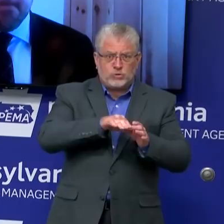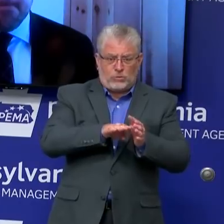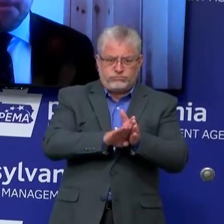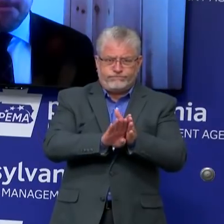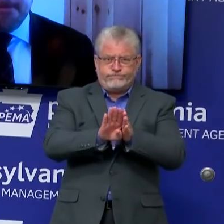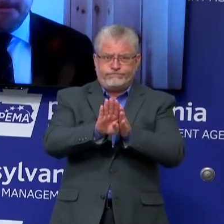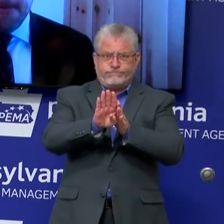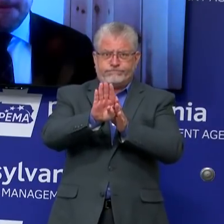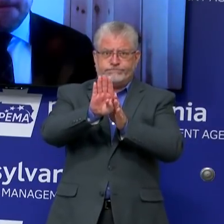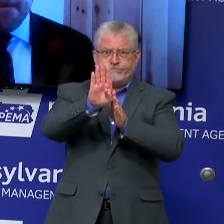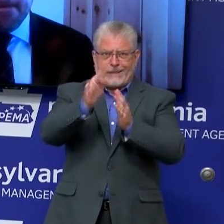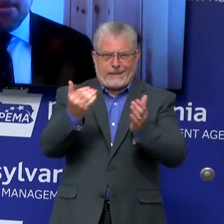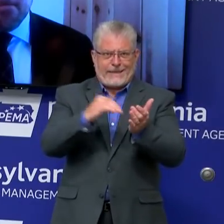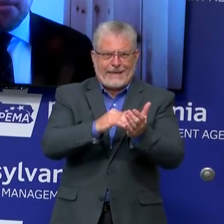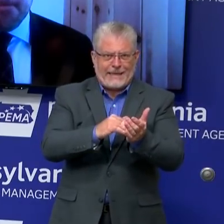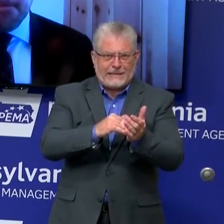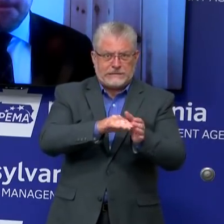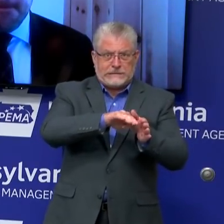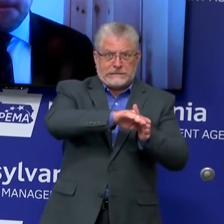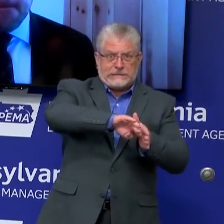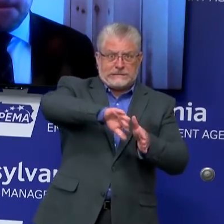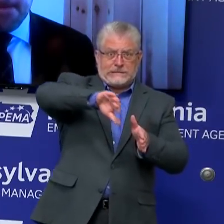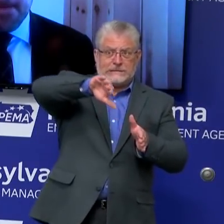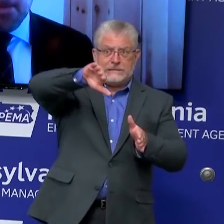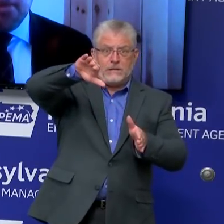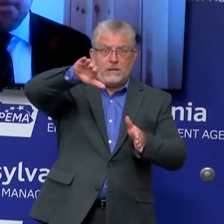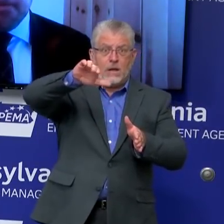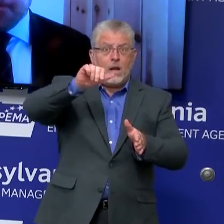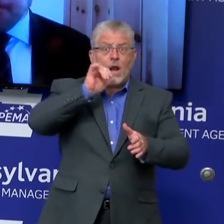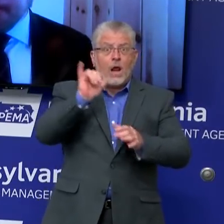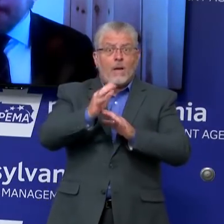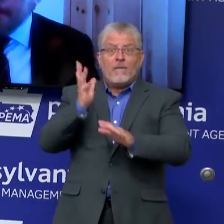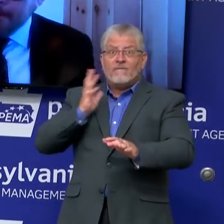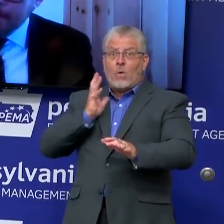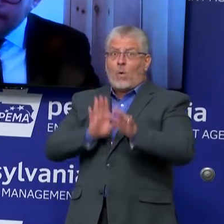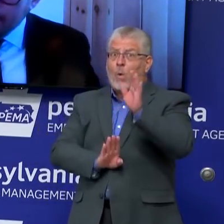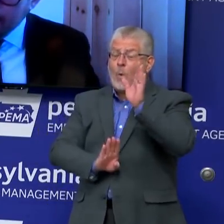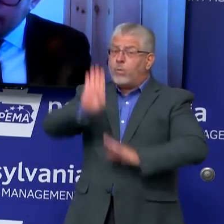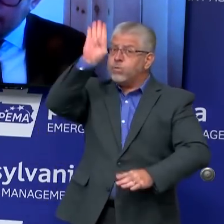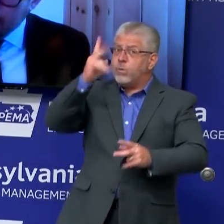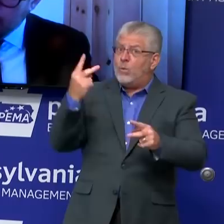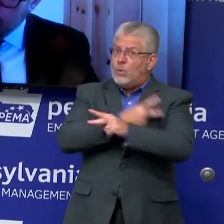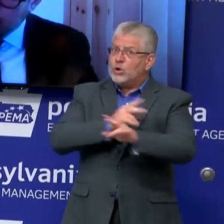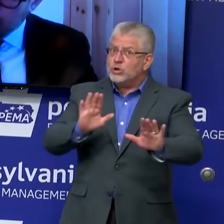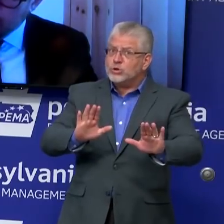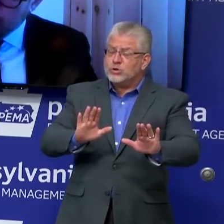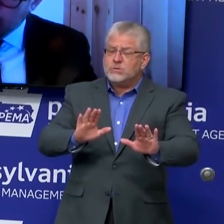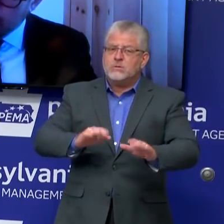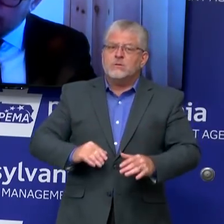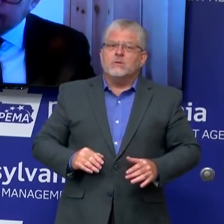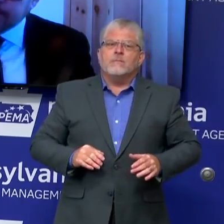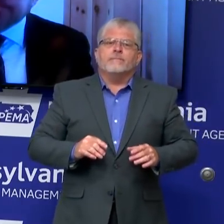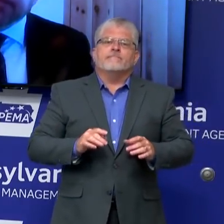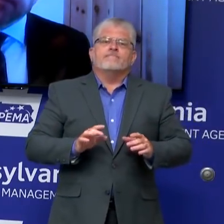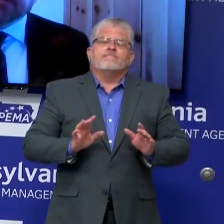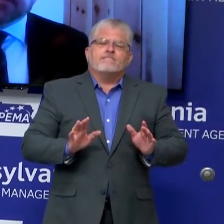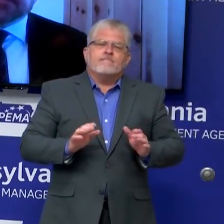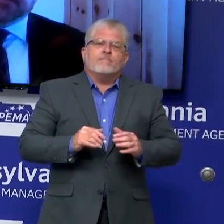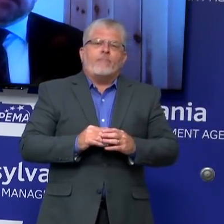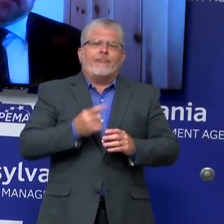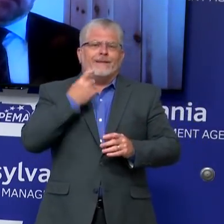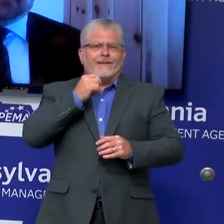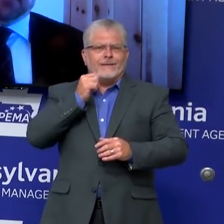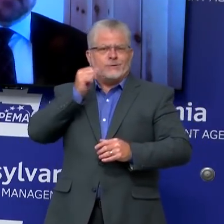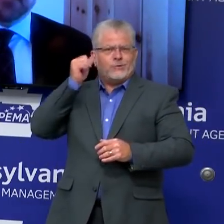soon be even worse than what we saw before. We had 994 cases just yesterday in